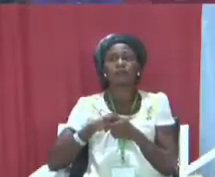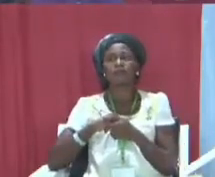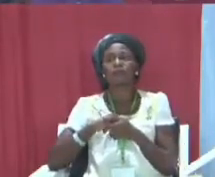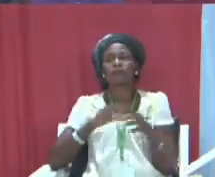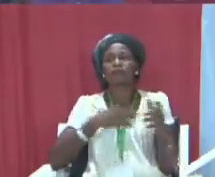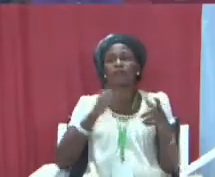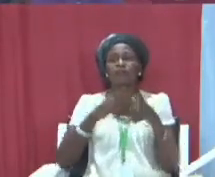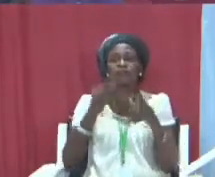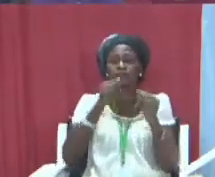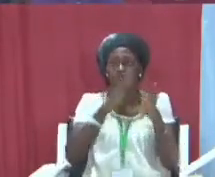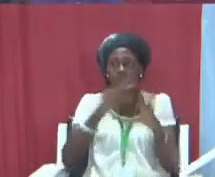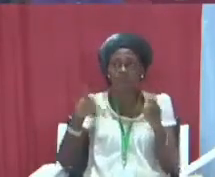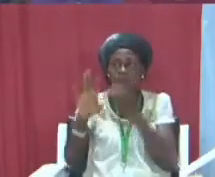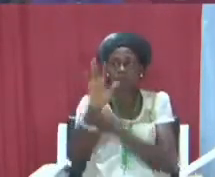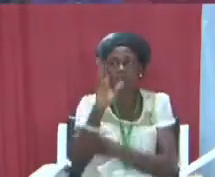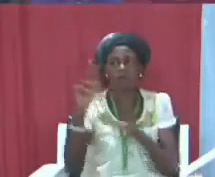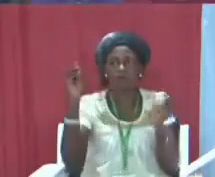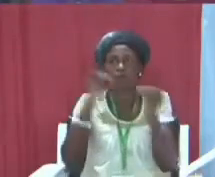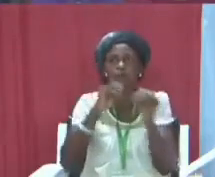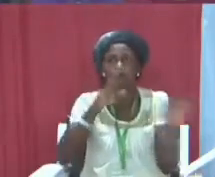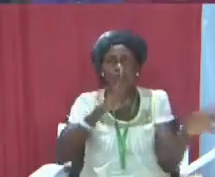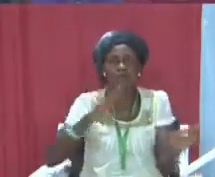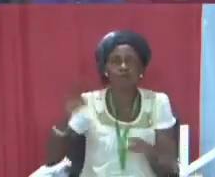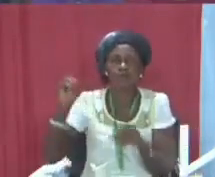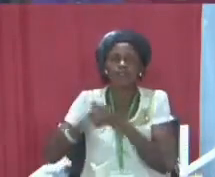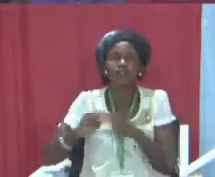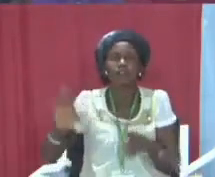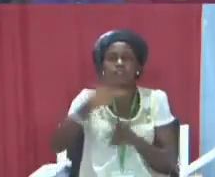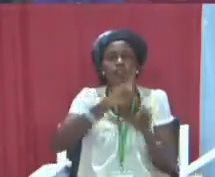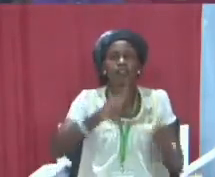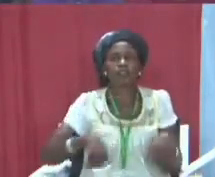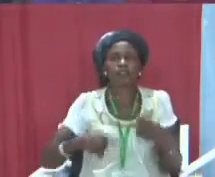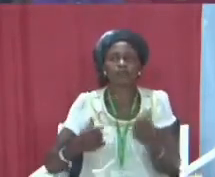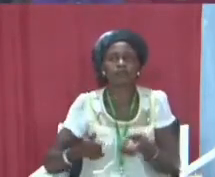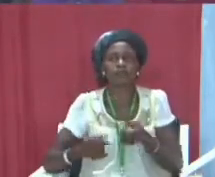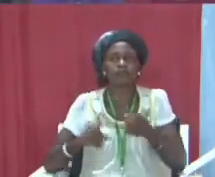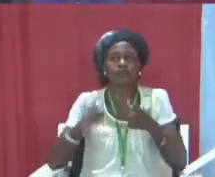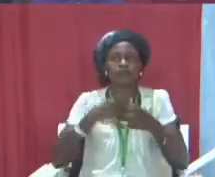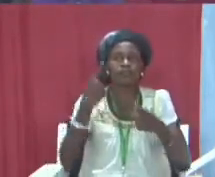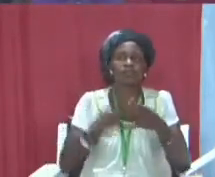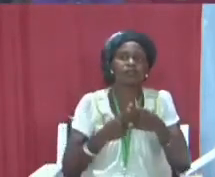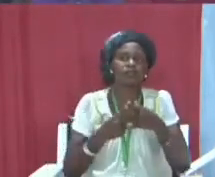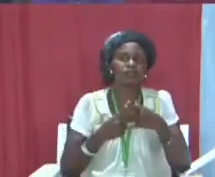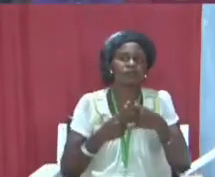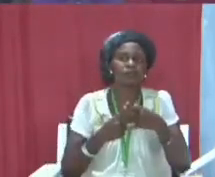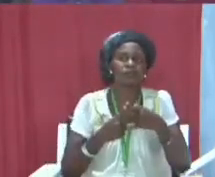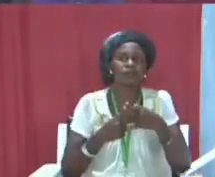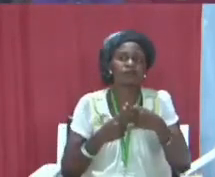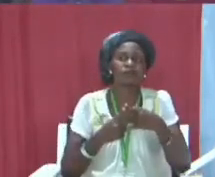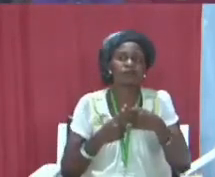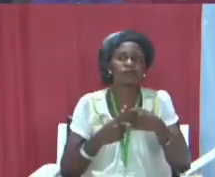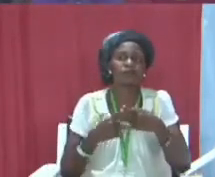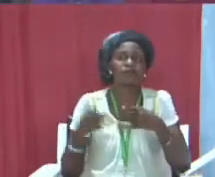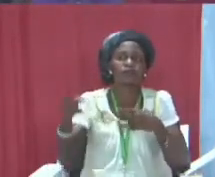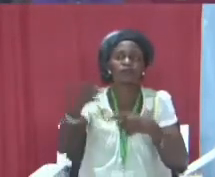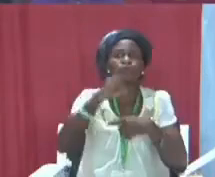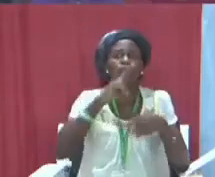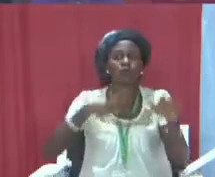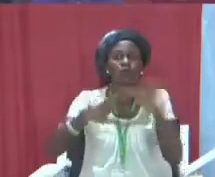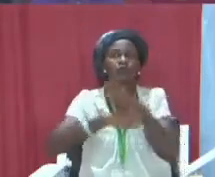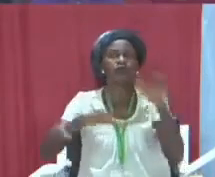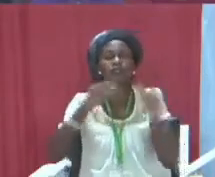Are the blessings of God no longer flowing in your life? Then you are under